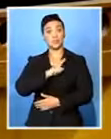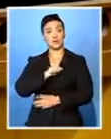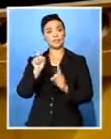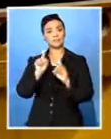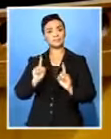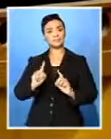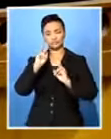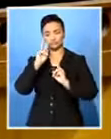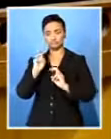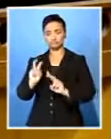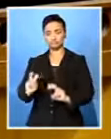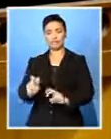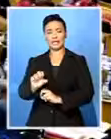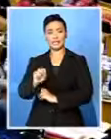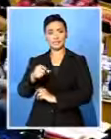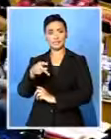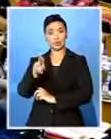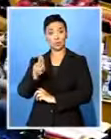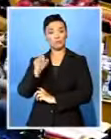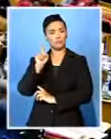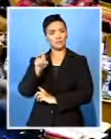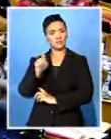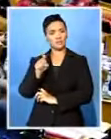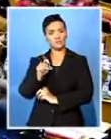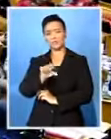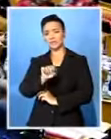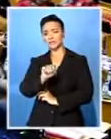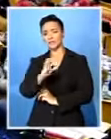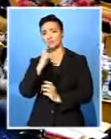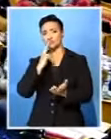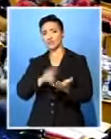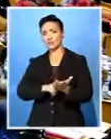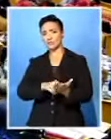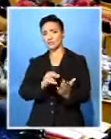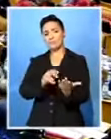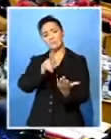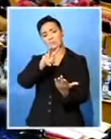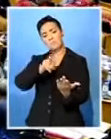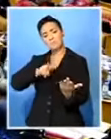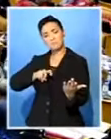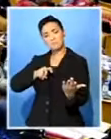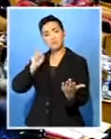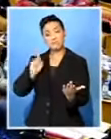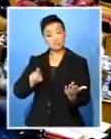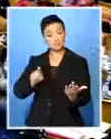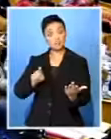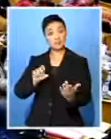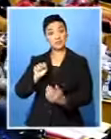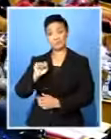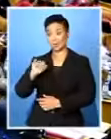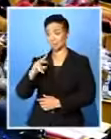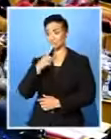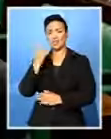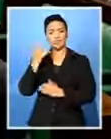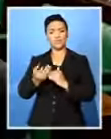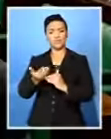Special Investigative Unit to probe some SABC contracts. The SIU said it was ready to proceed 3